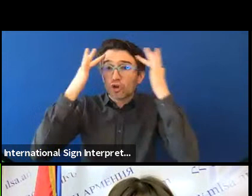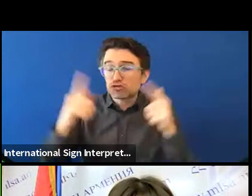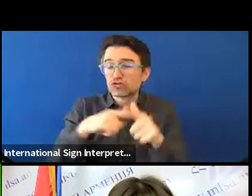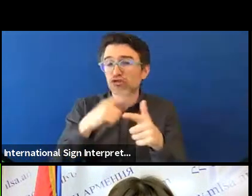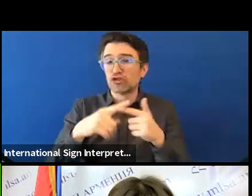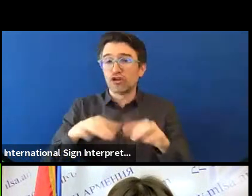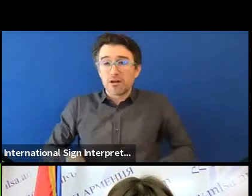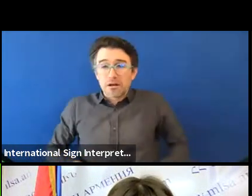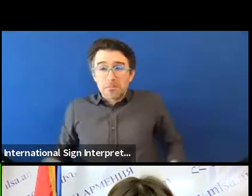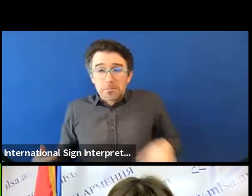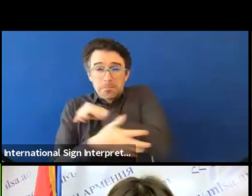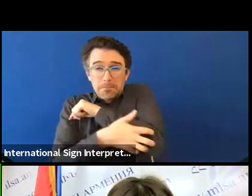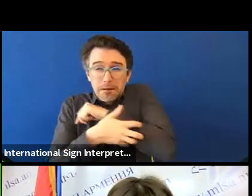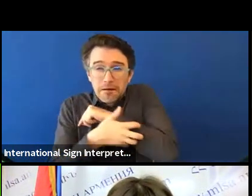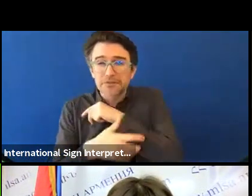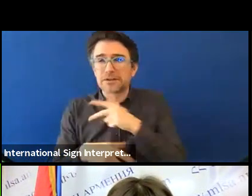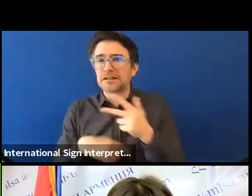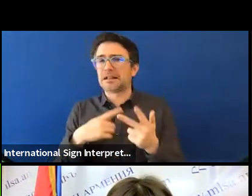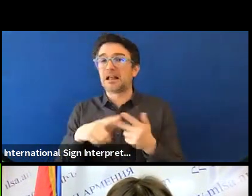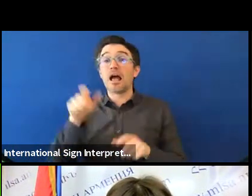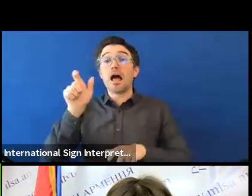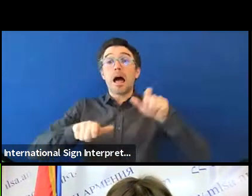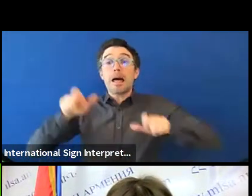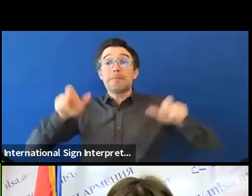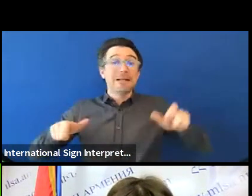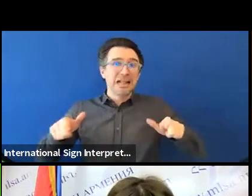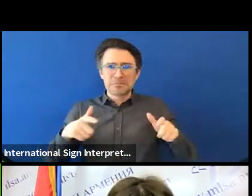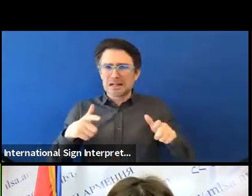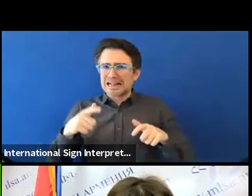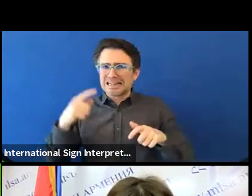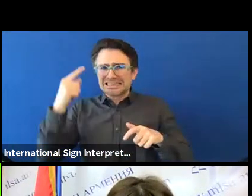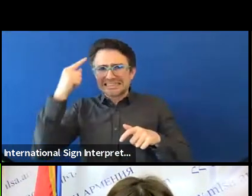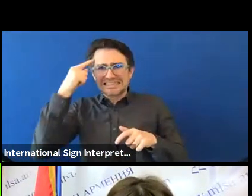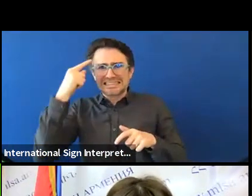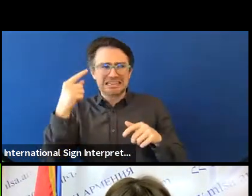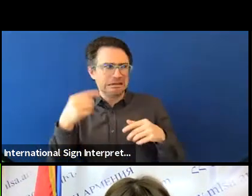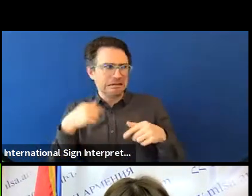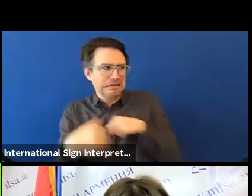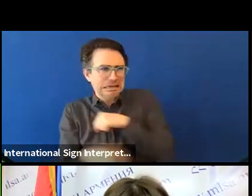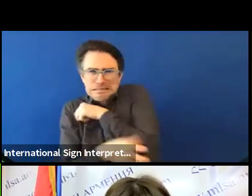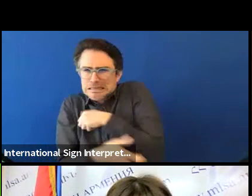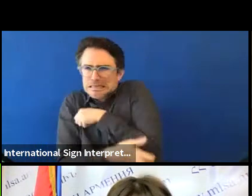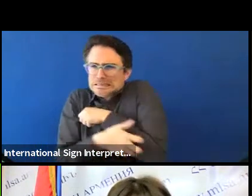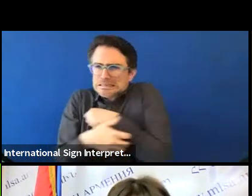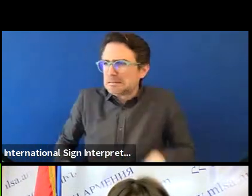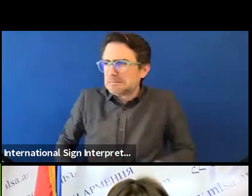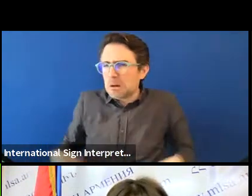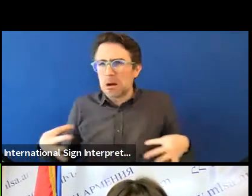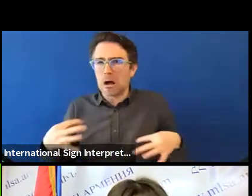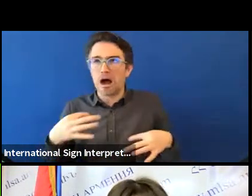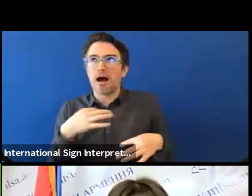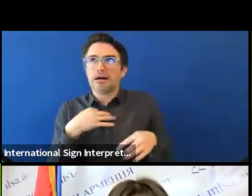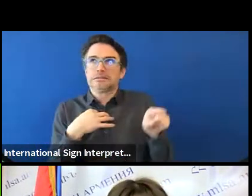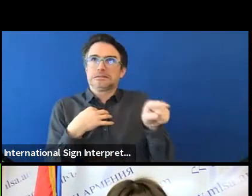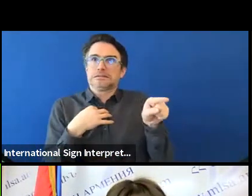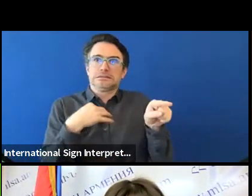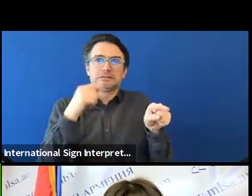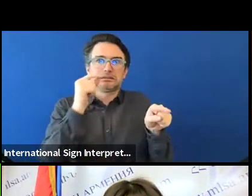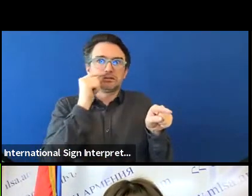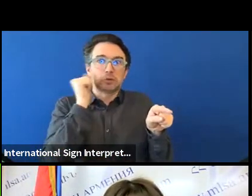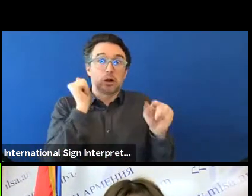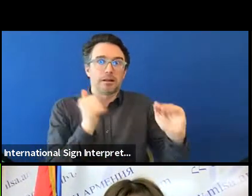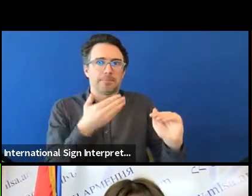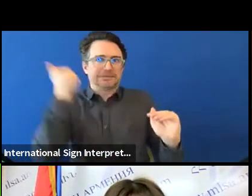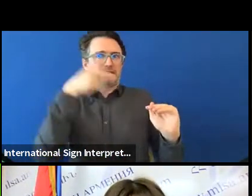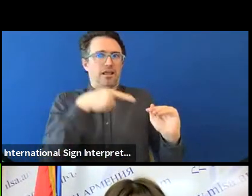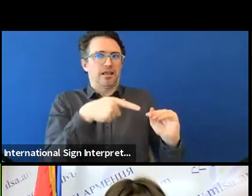the issue, because just prohibiting by law will not do the trick. As long as